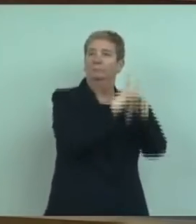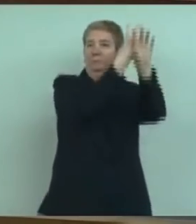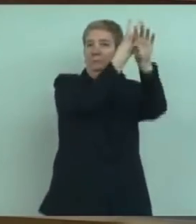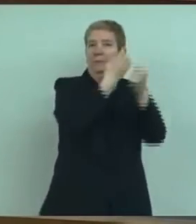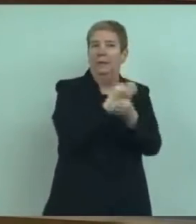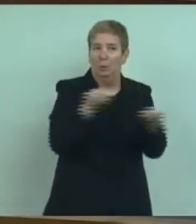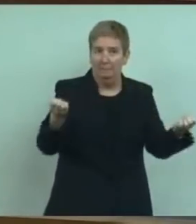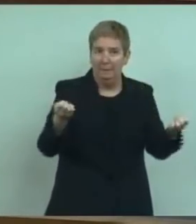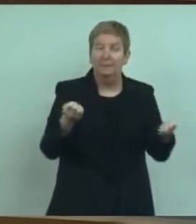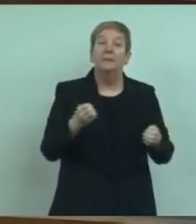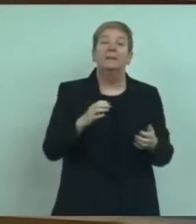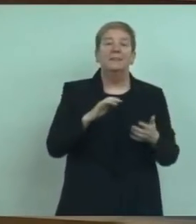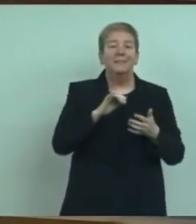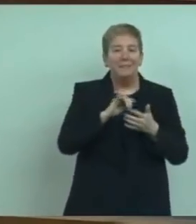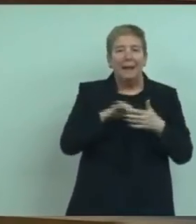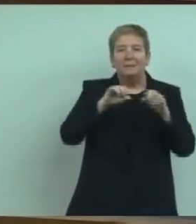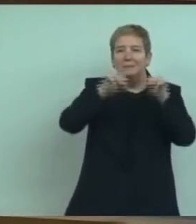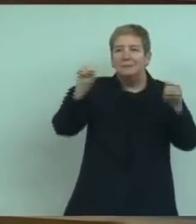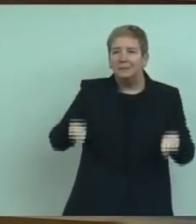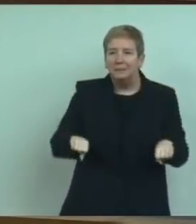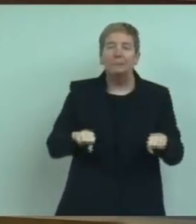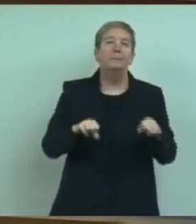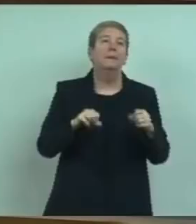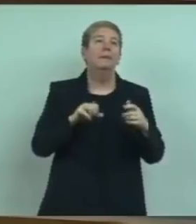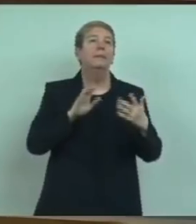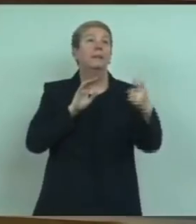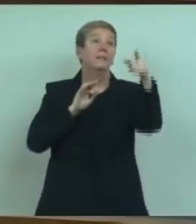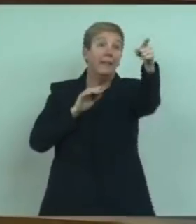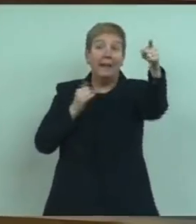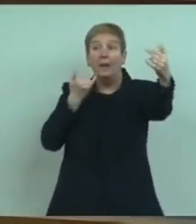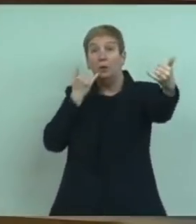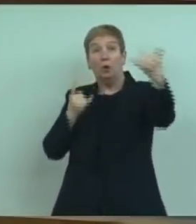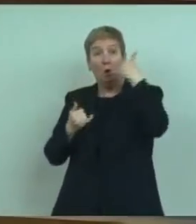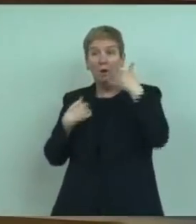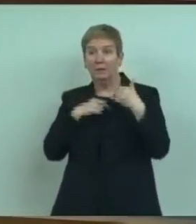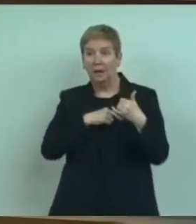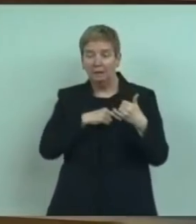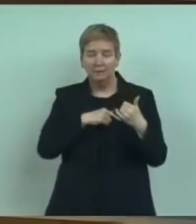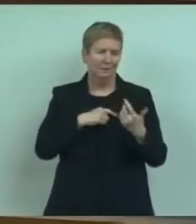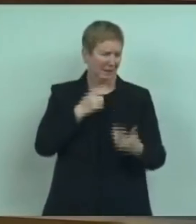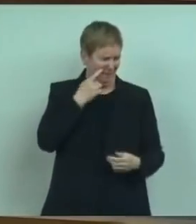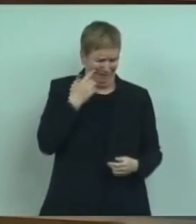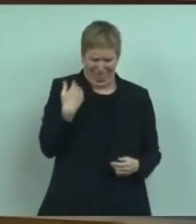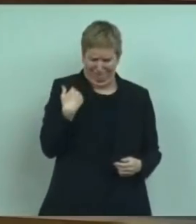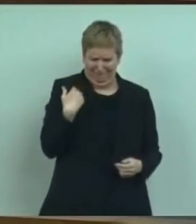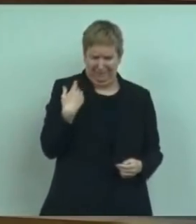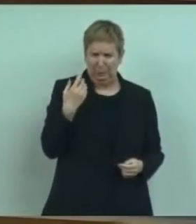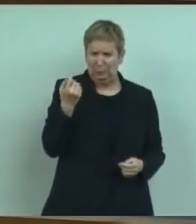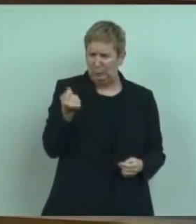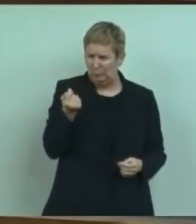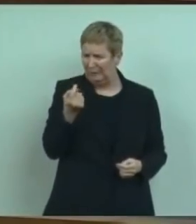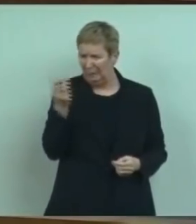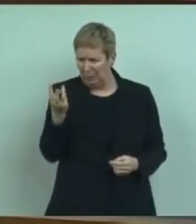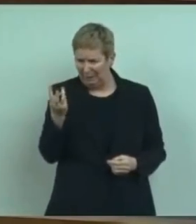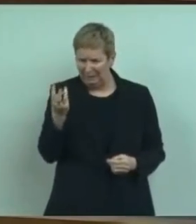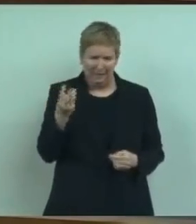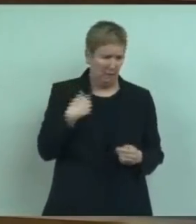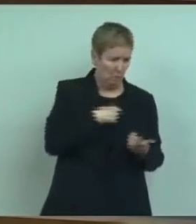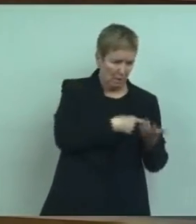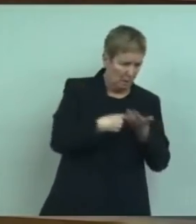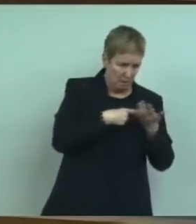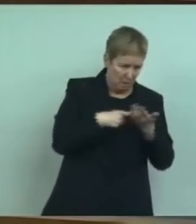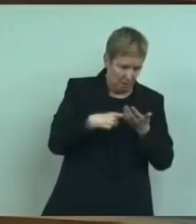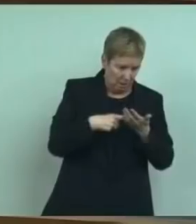the system works. The call came in to the medical advisory team late Tuesday or early Wednesday. We kicked that up